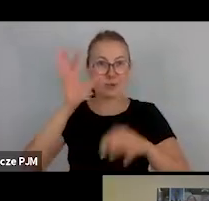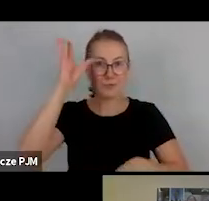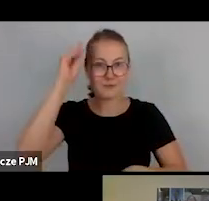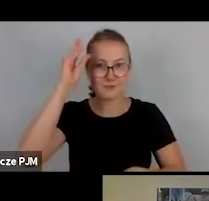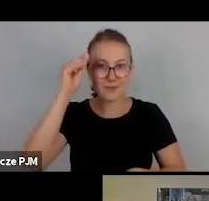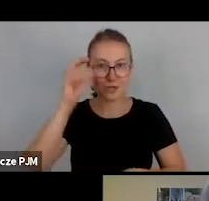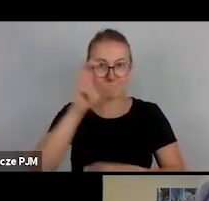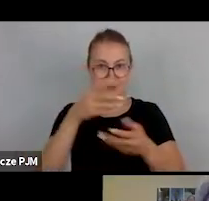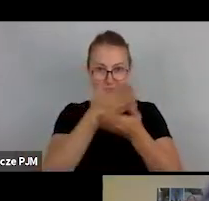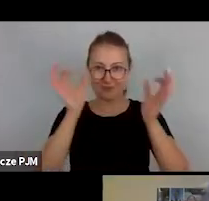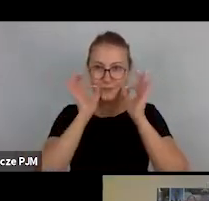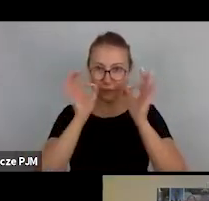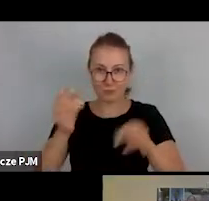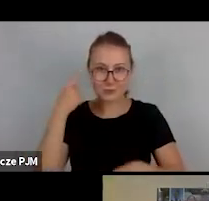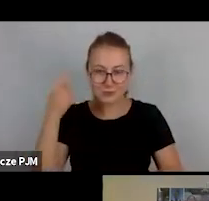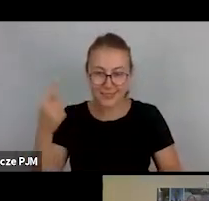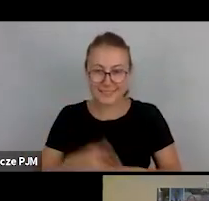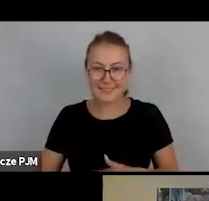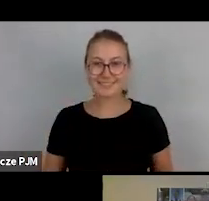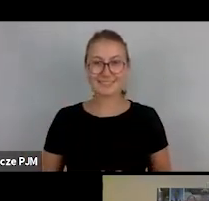Yeah, We great. hear you loud.